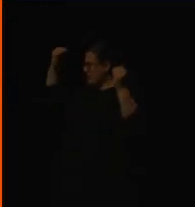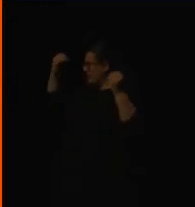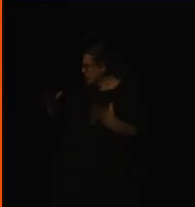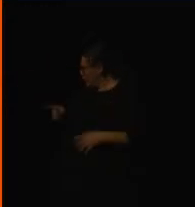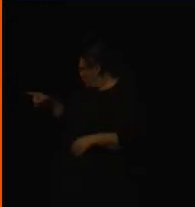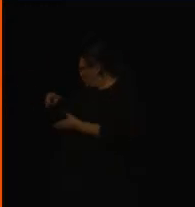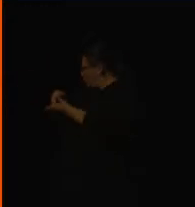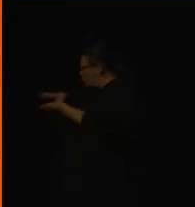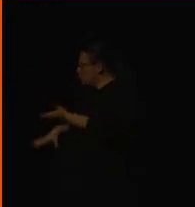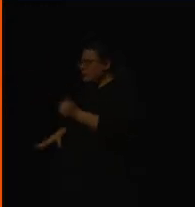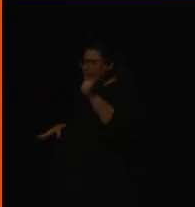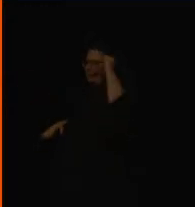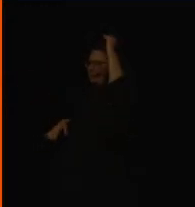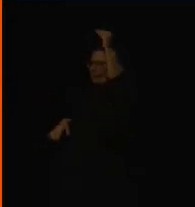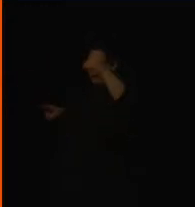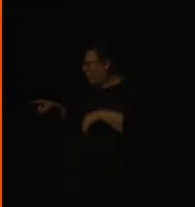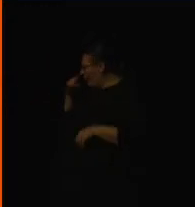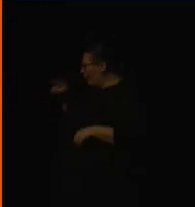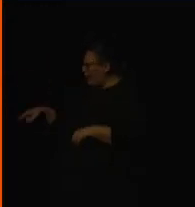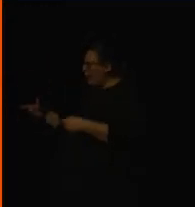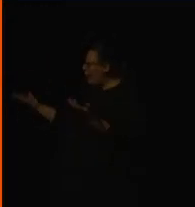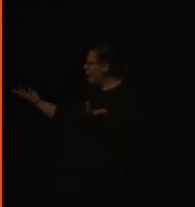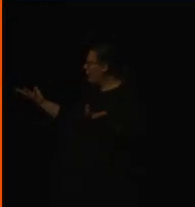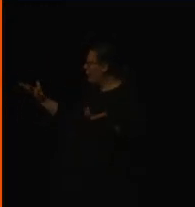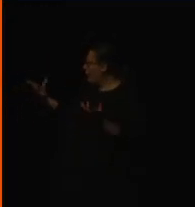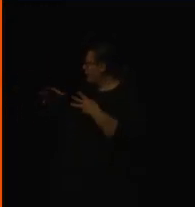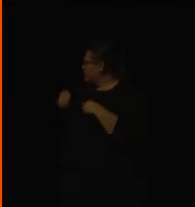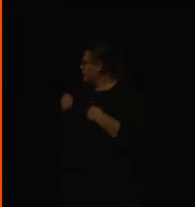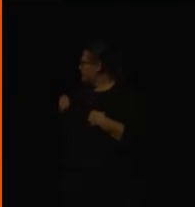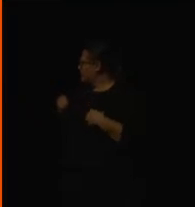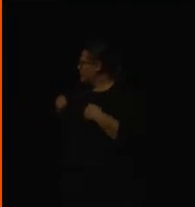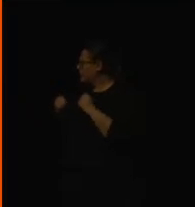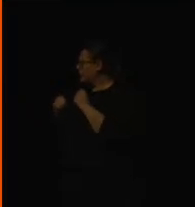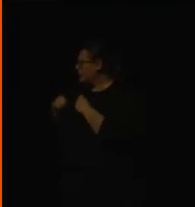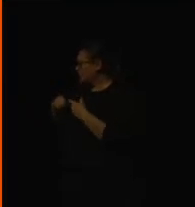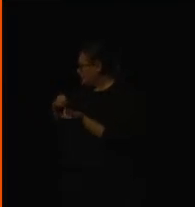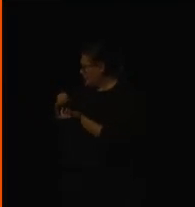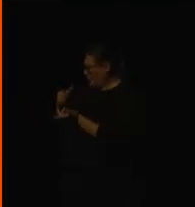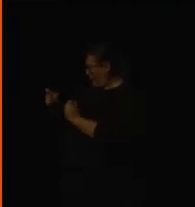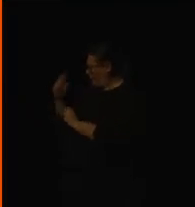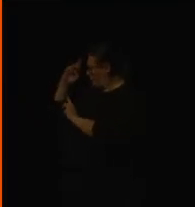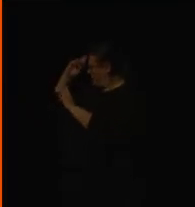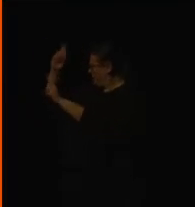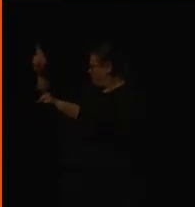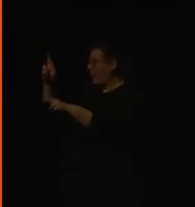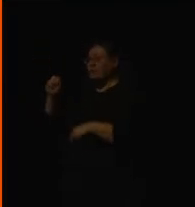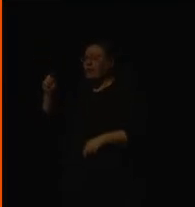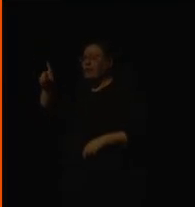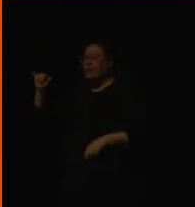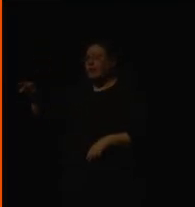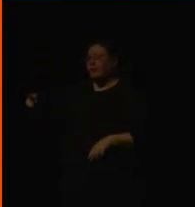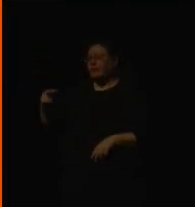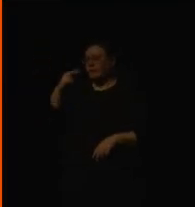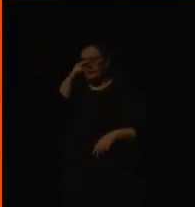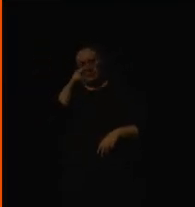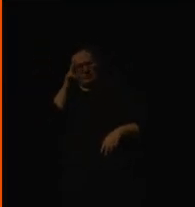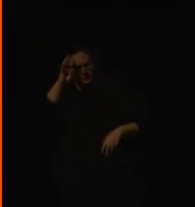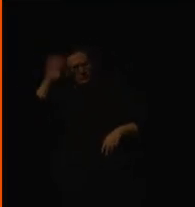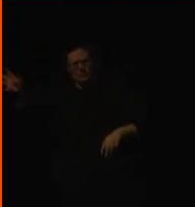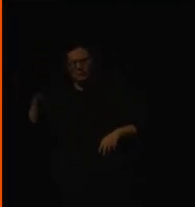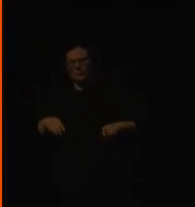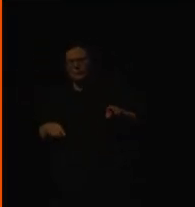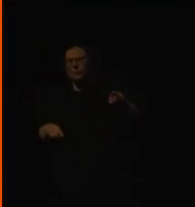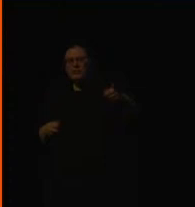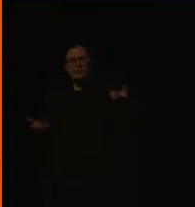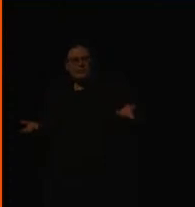student. He's the adult. You're the kid. And you kind of owe him that respect, right? And Ady, looking at me like I had two heads,